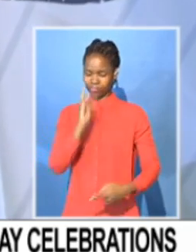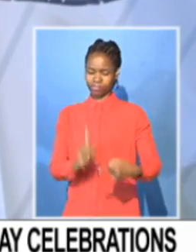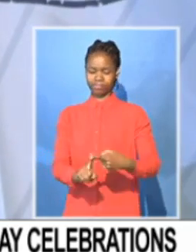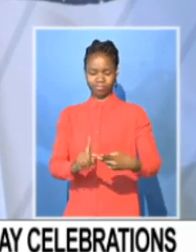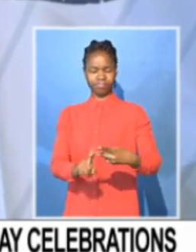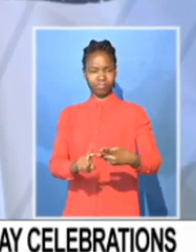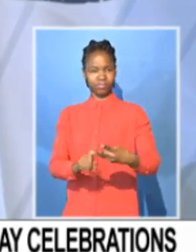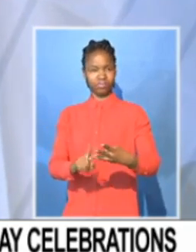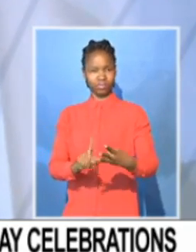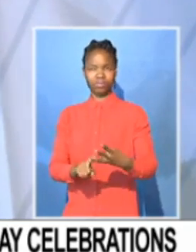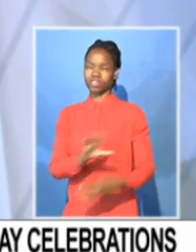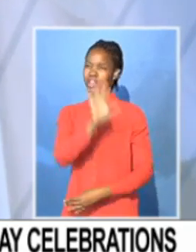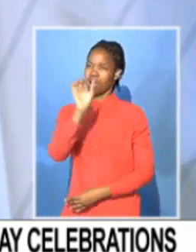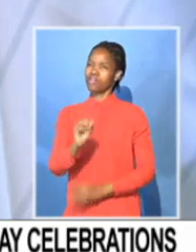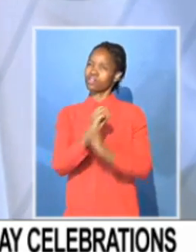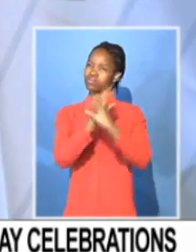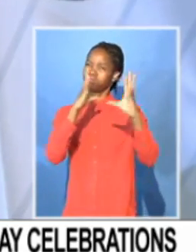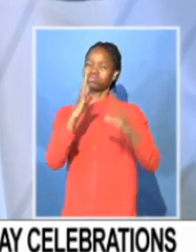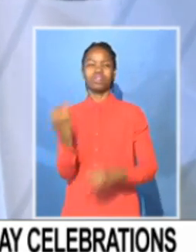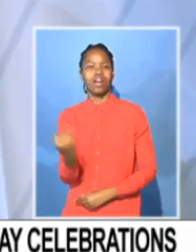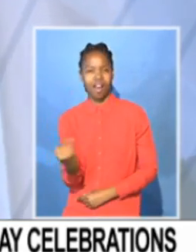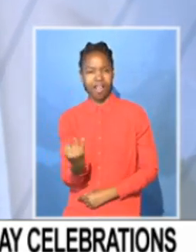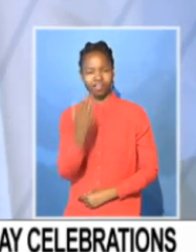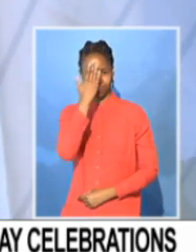we should be clear as to